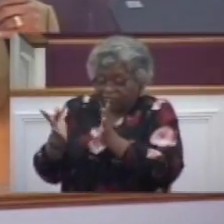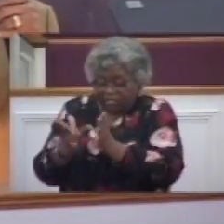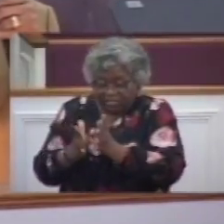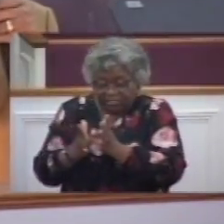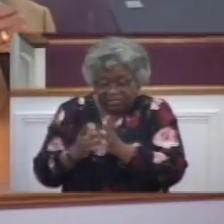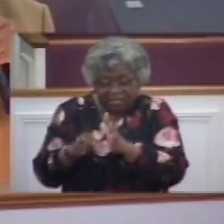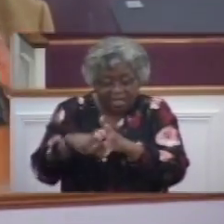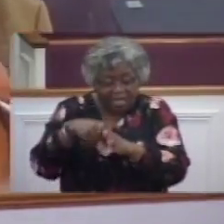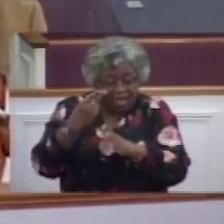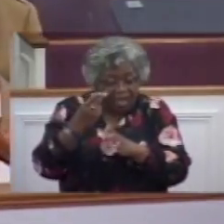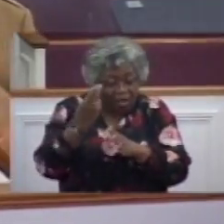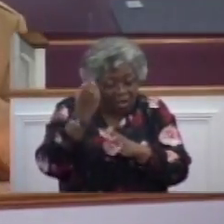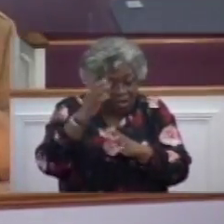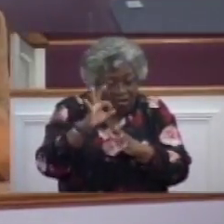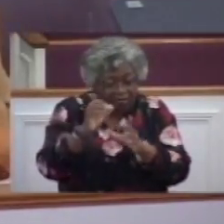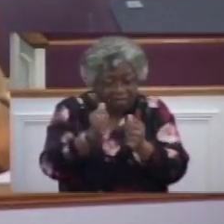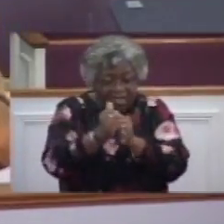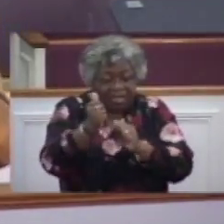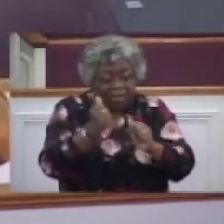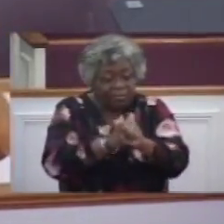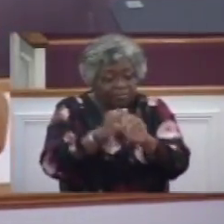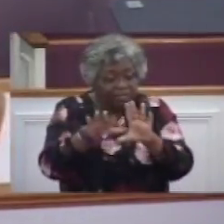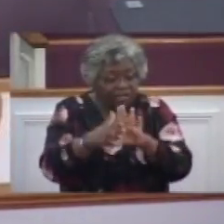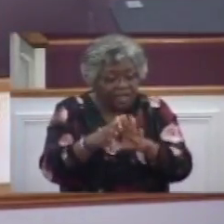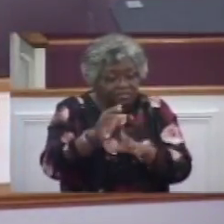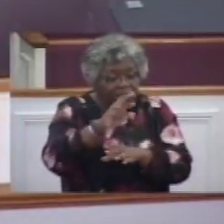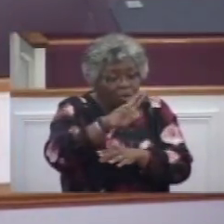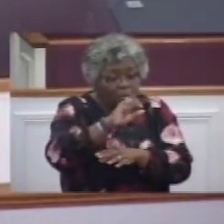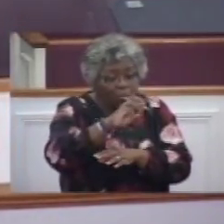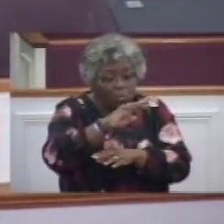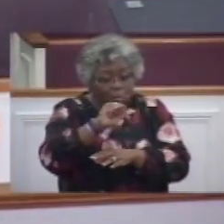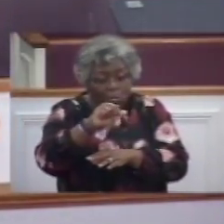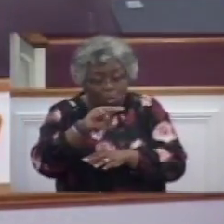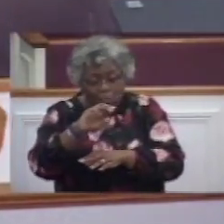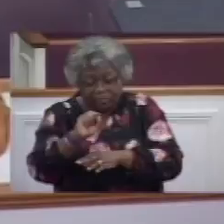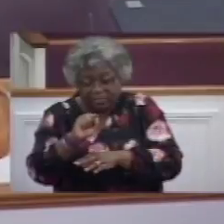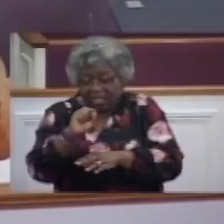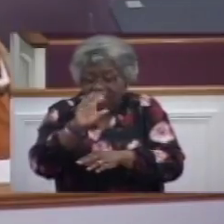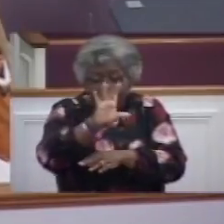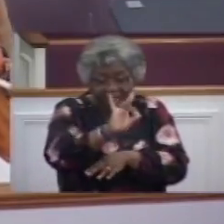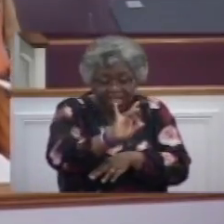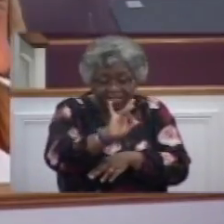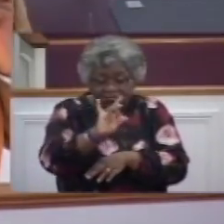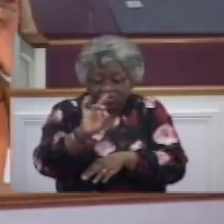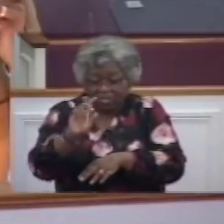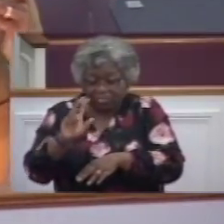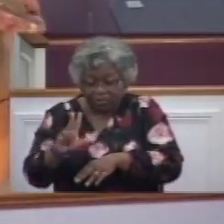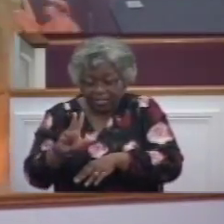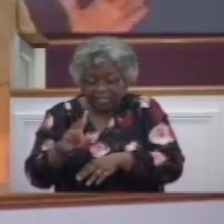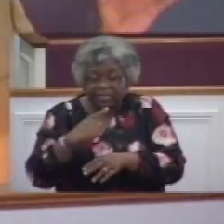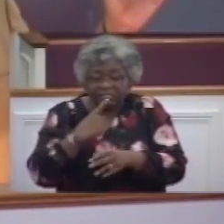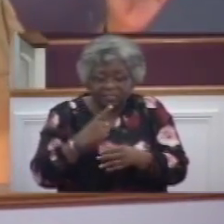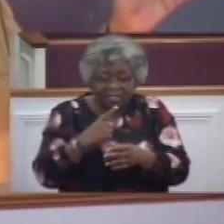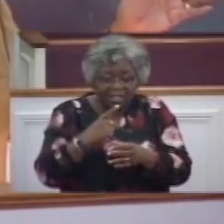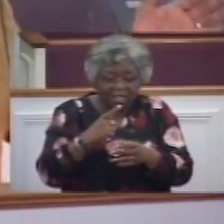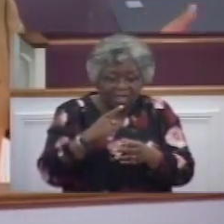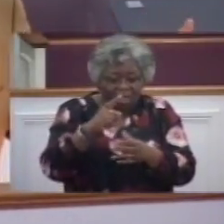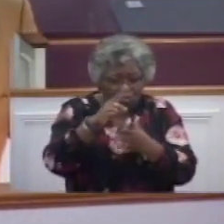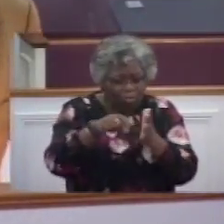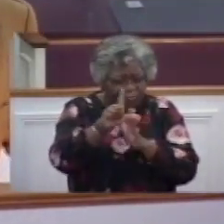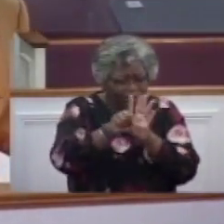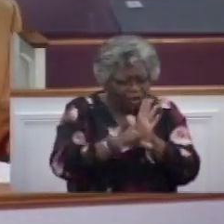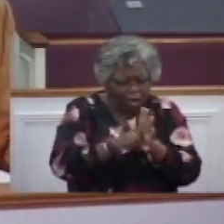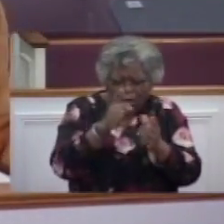out of the closet. Romans 8 and 3 says, for what the law could not